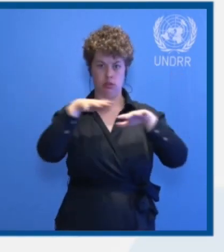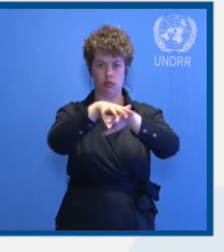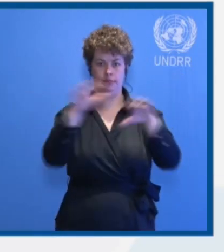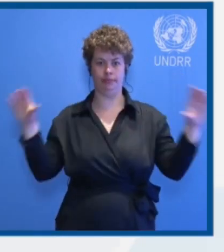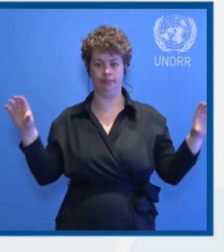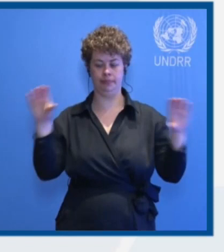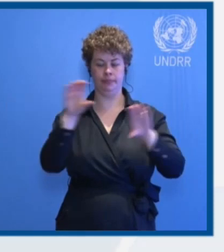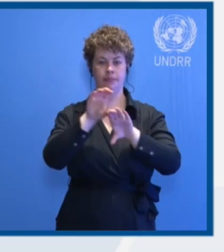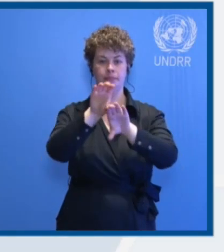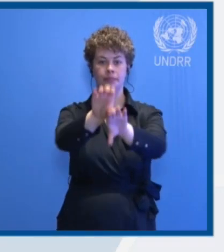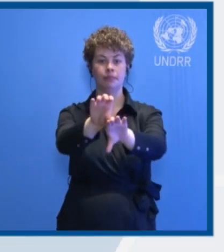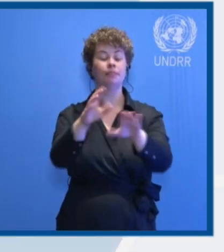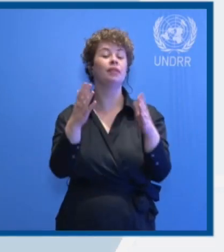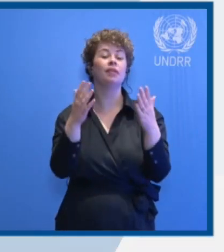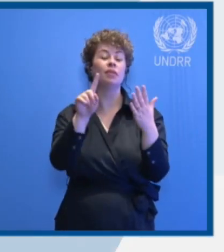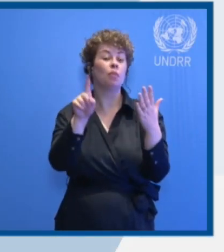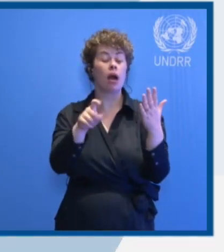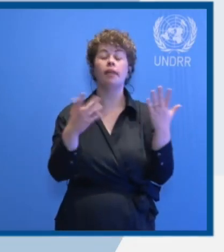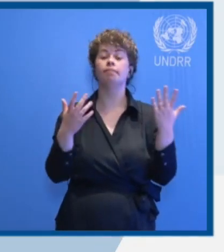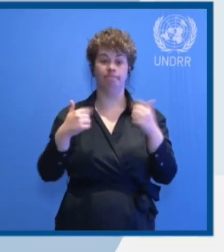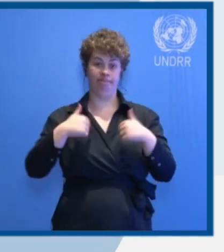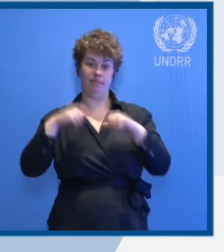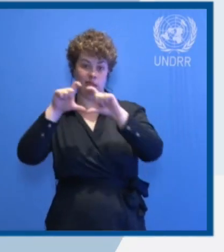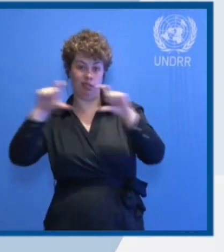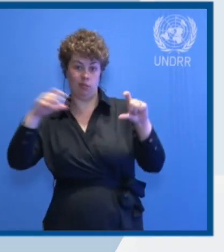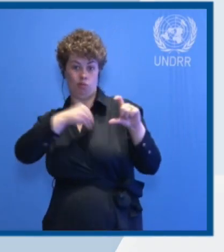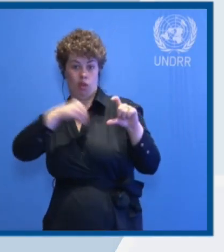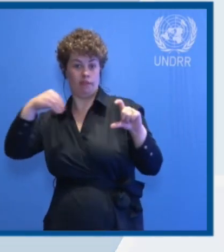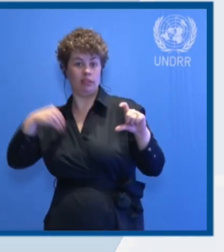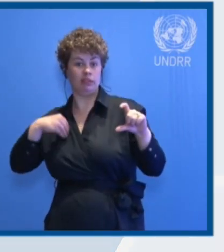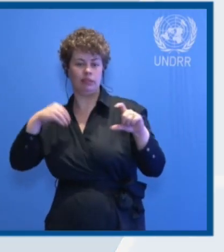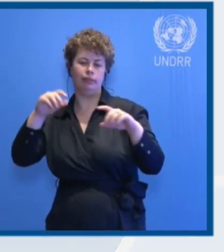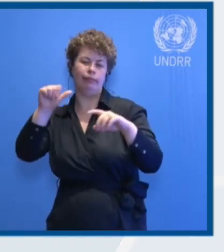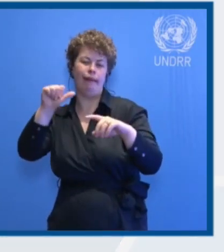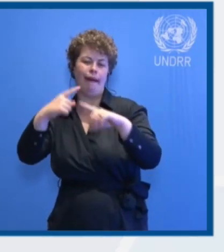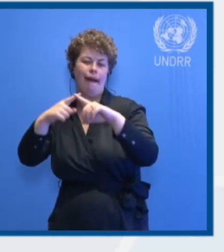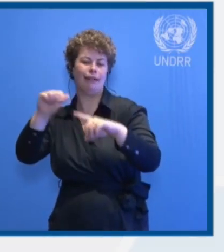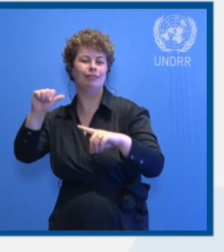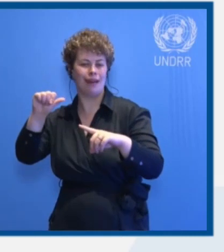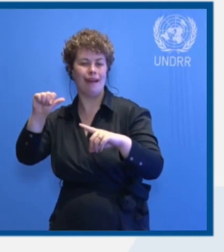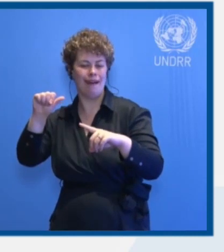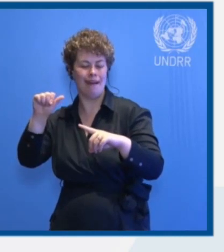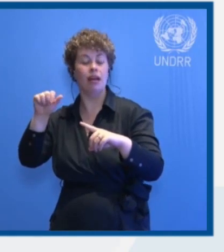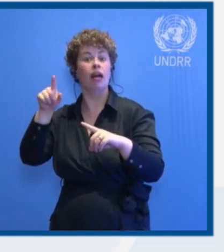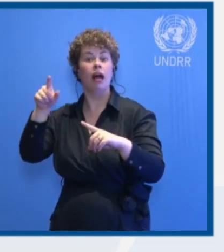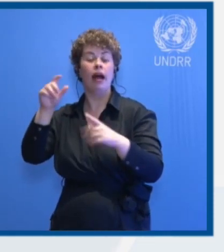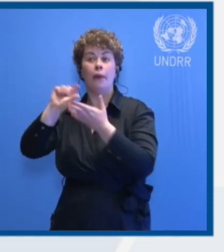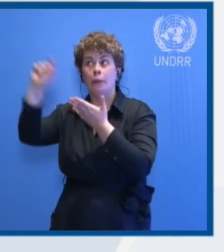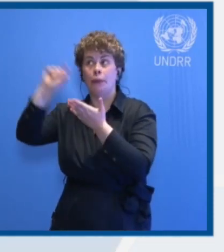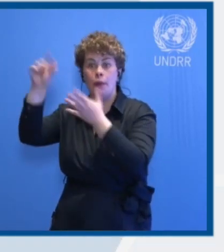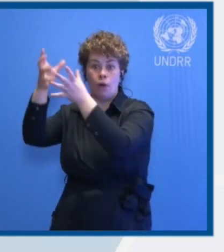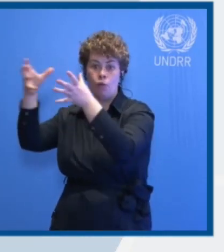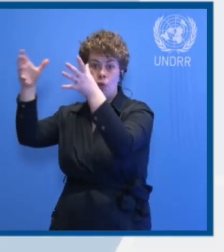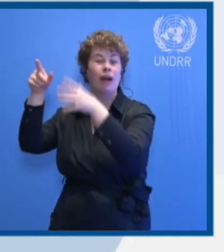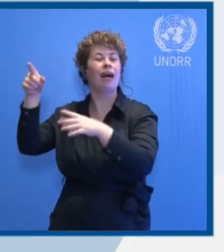for instance, the big institutional investors like insurance companies need AAA grade investments as a minimum. So